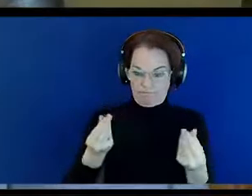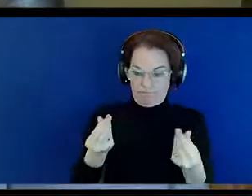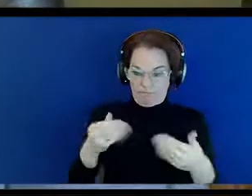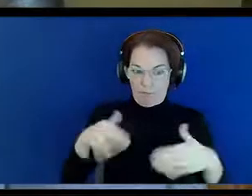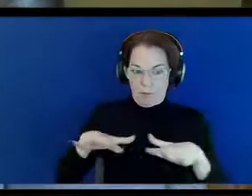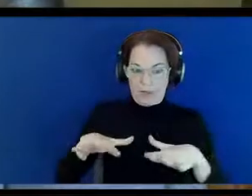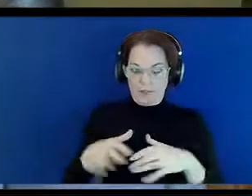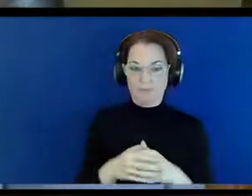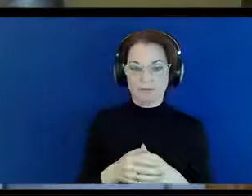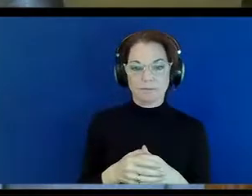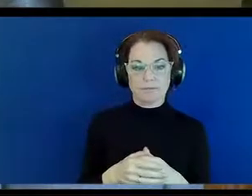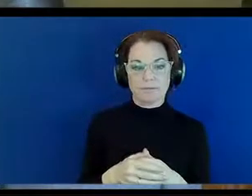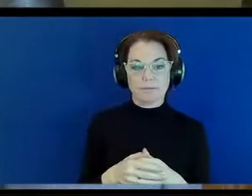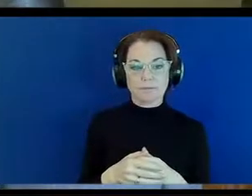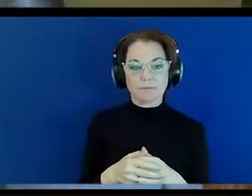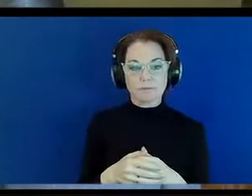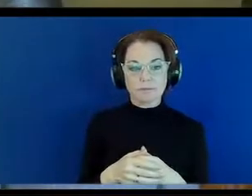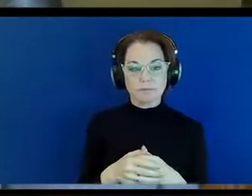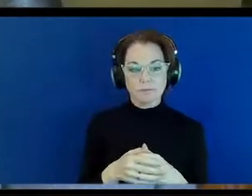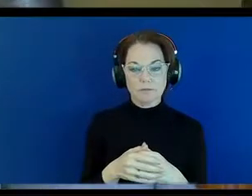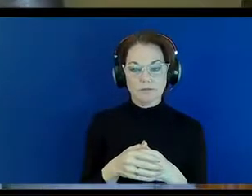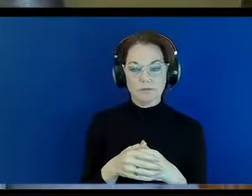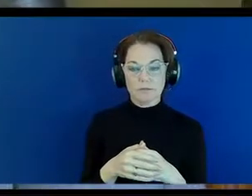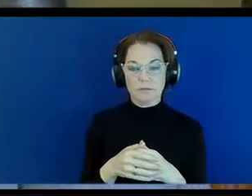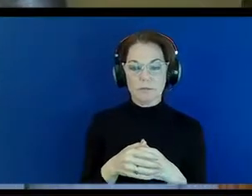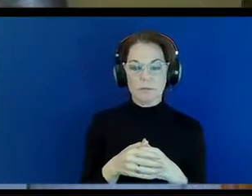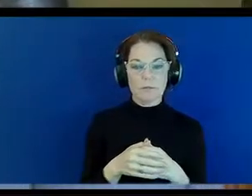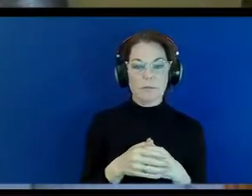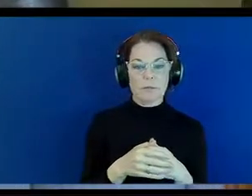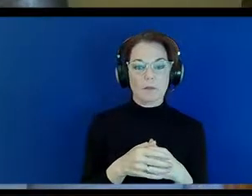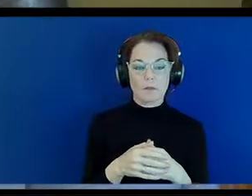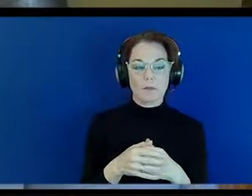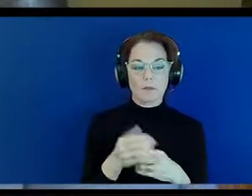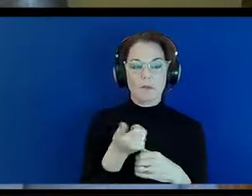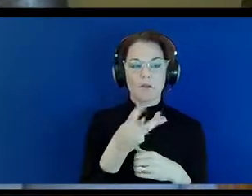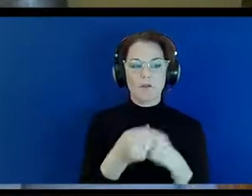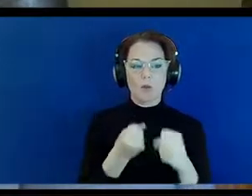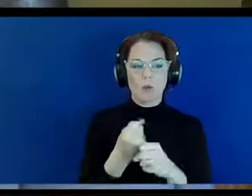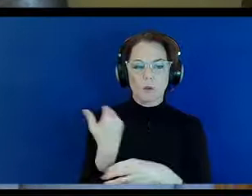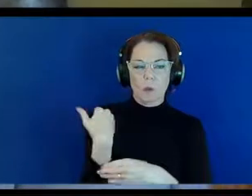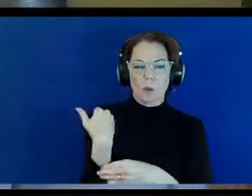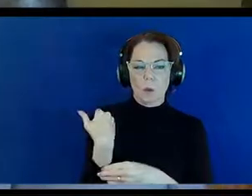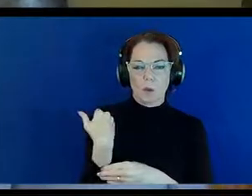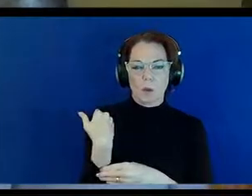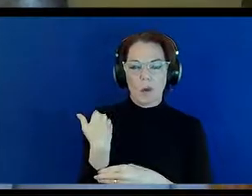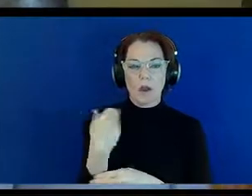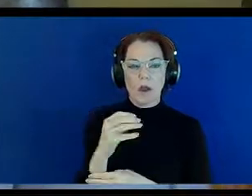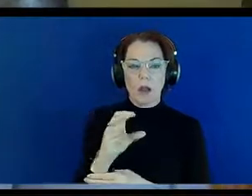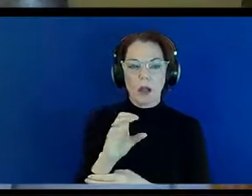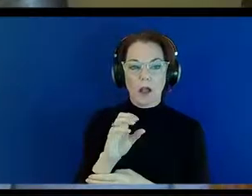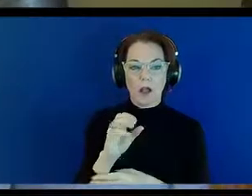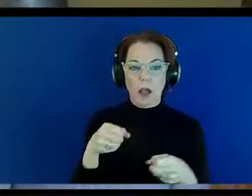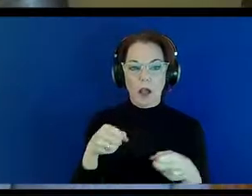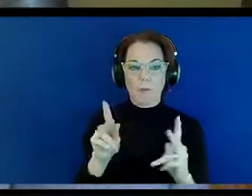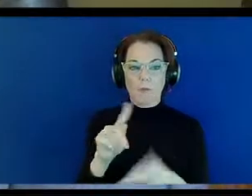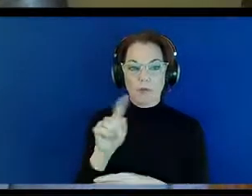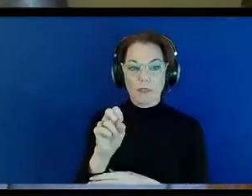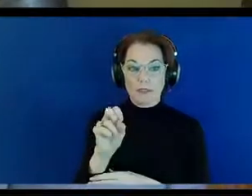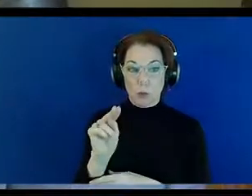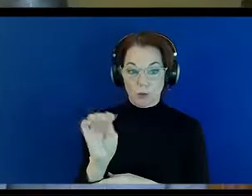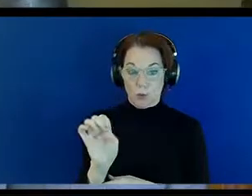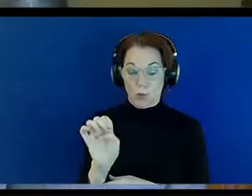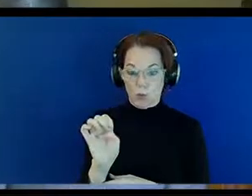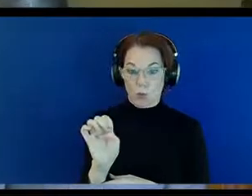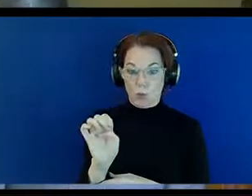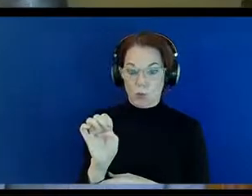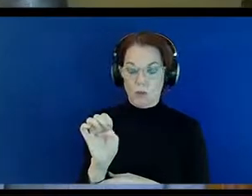that, opportunity zones that we passed just a few years ago now provides another opportunity